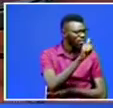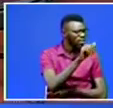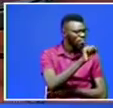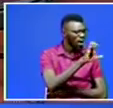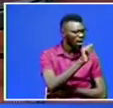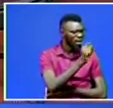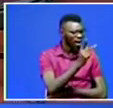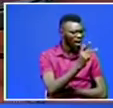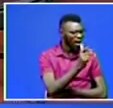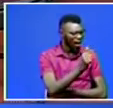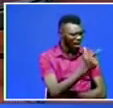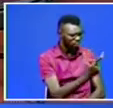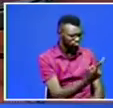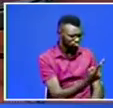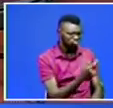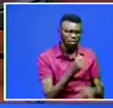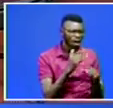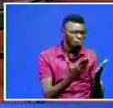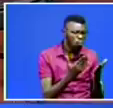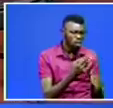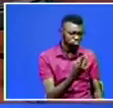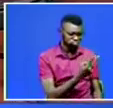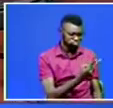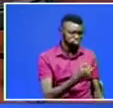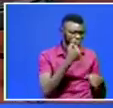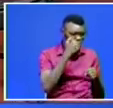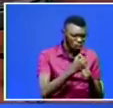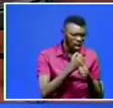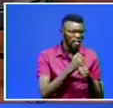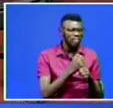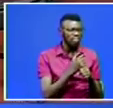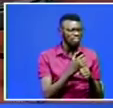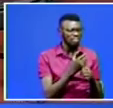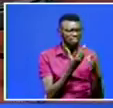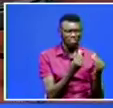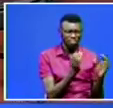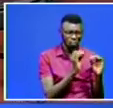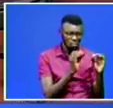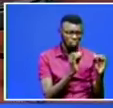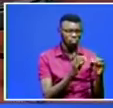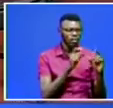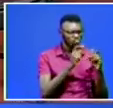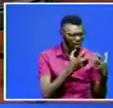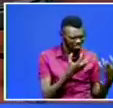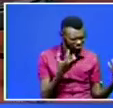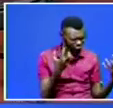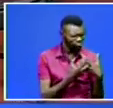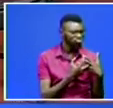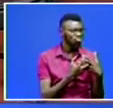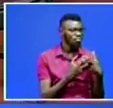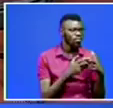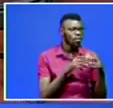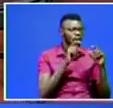the type of role that you two are trying to fit in, it's not easy. You guys sort of have to have chemistry, a